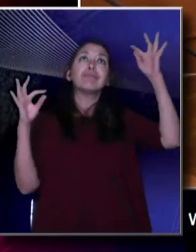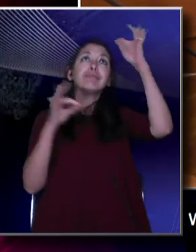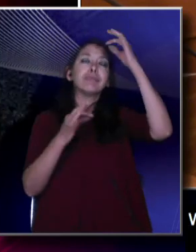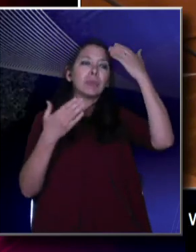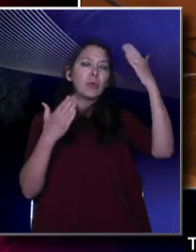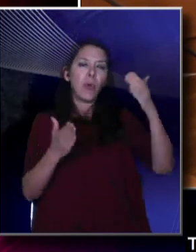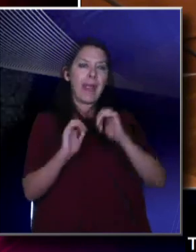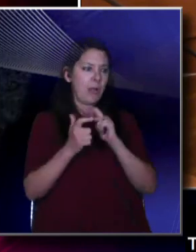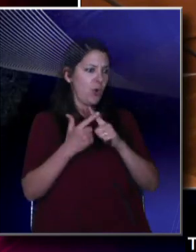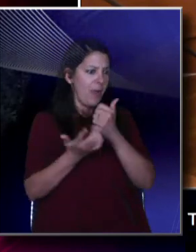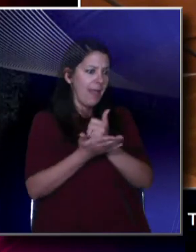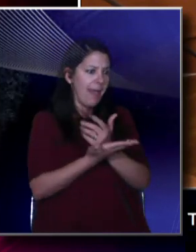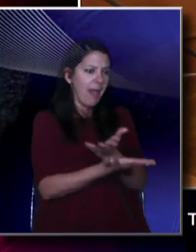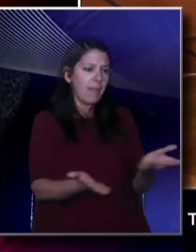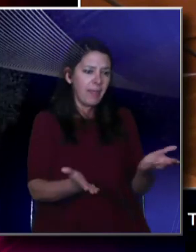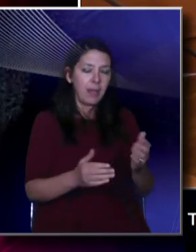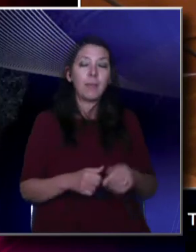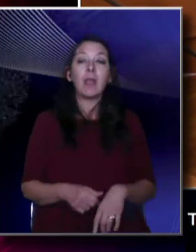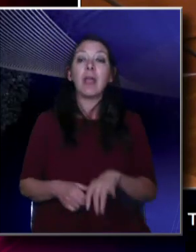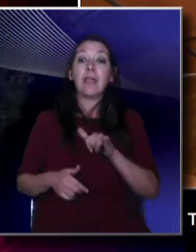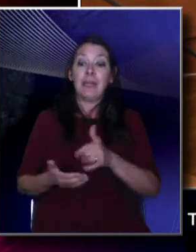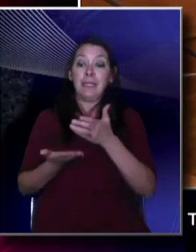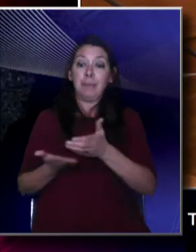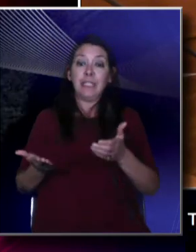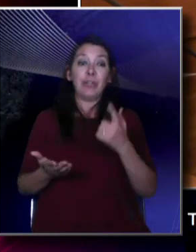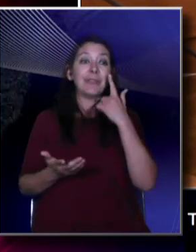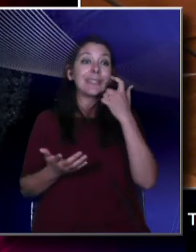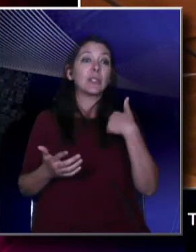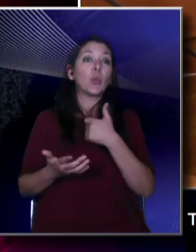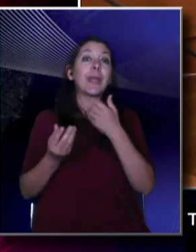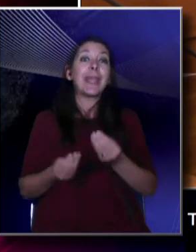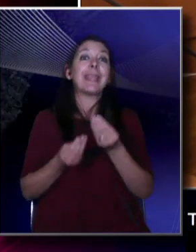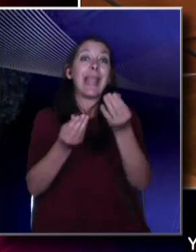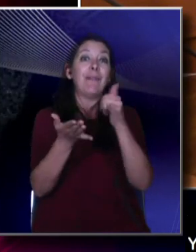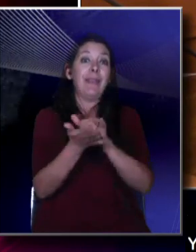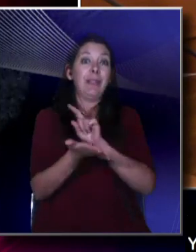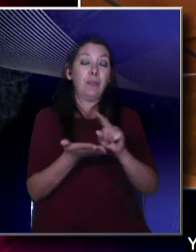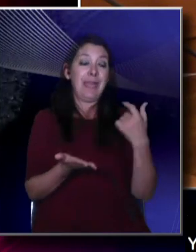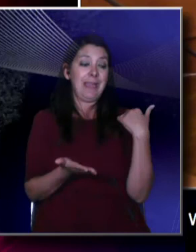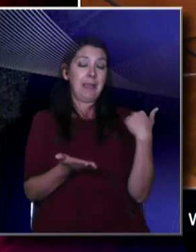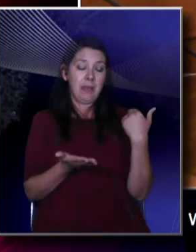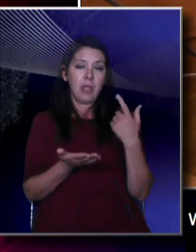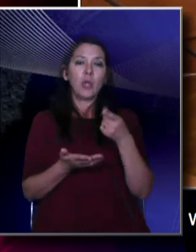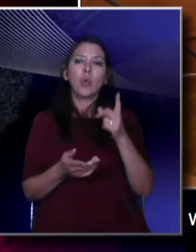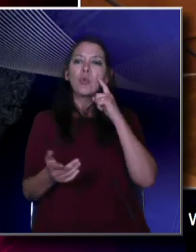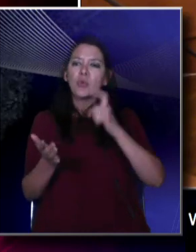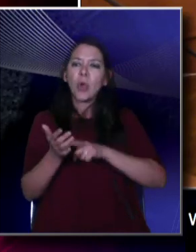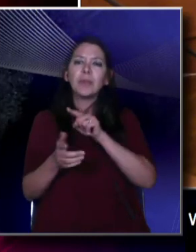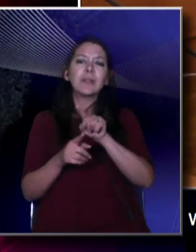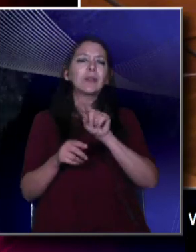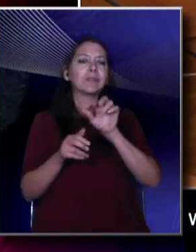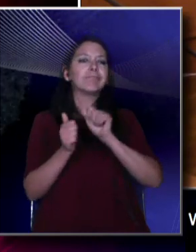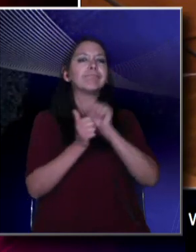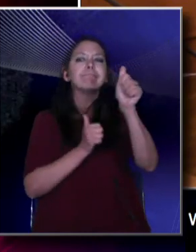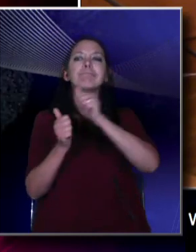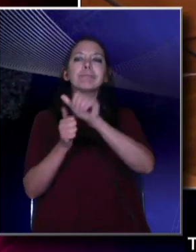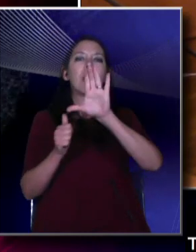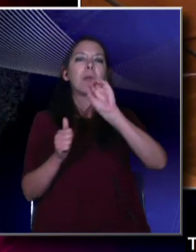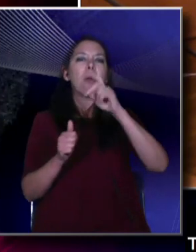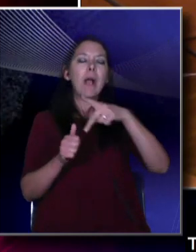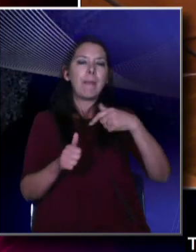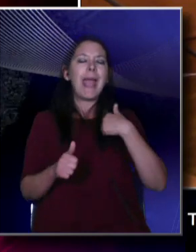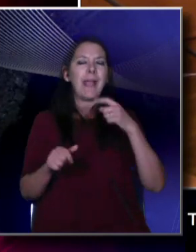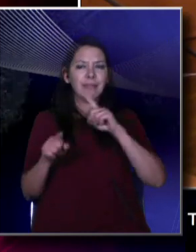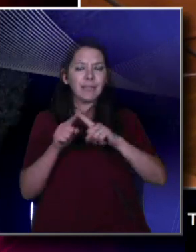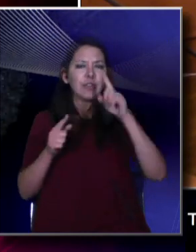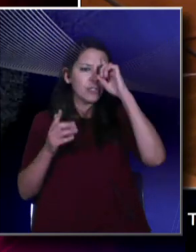work with daily. In materials provided to you earlier this week, you can see that in regional cooperatives there is a clear strategy for